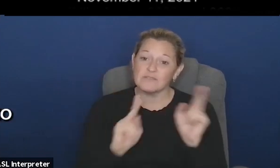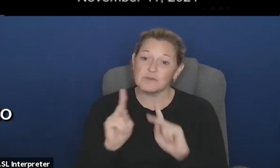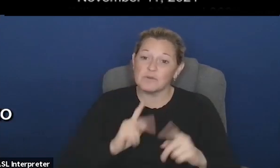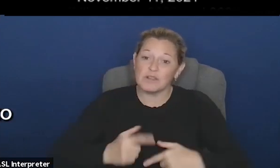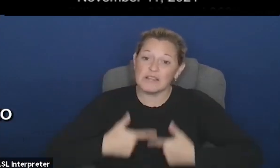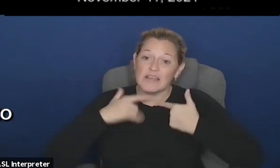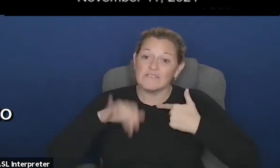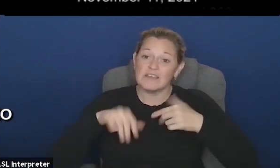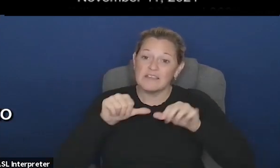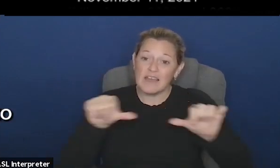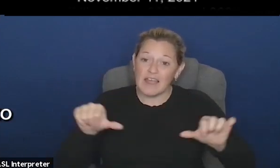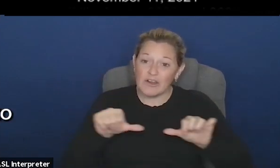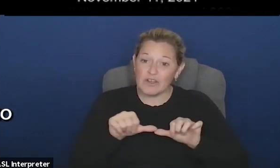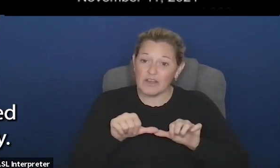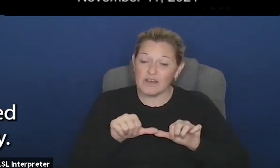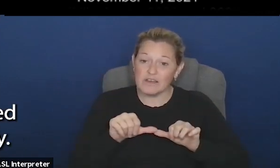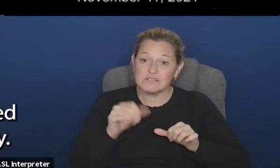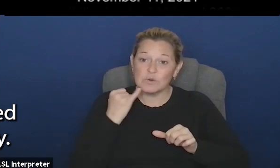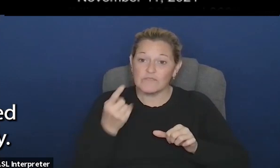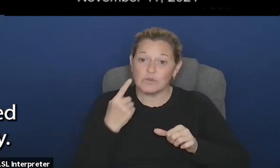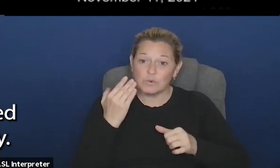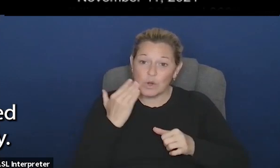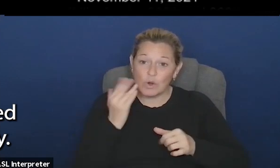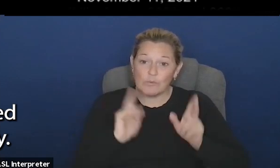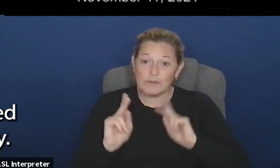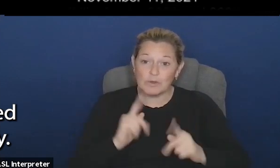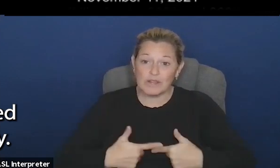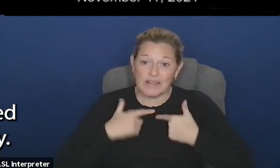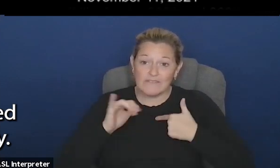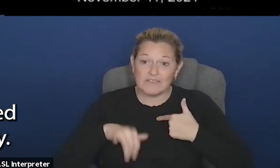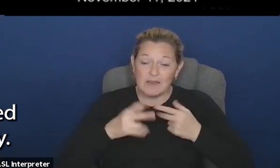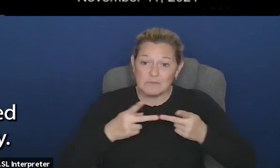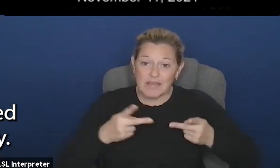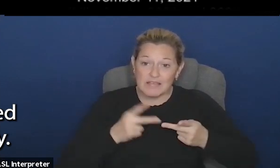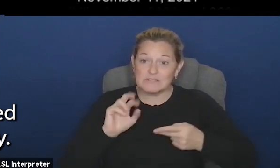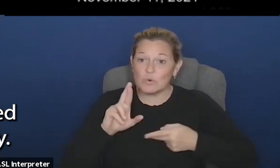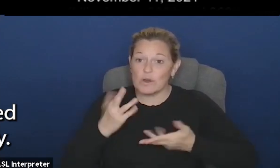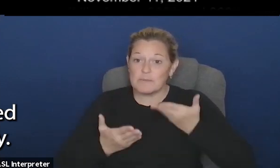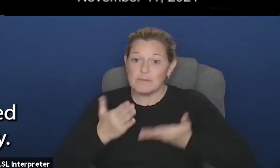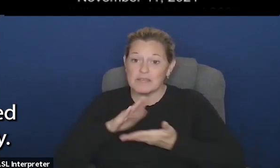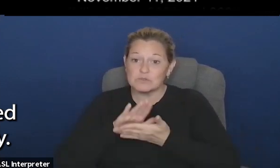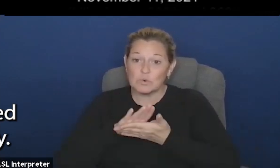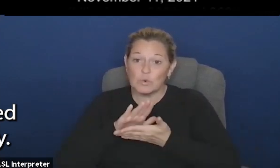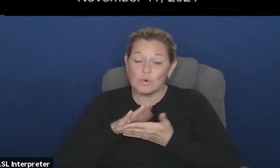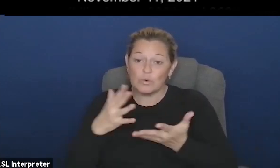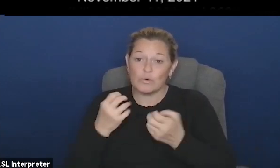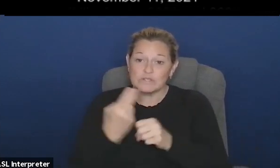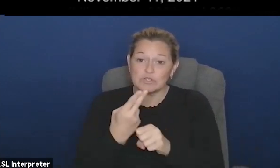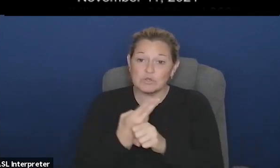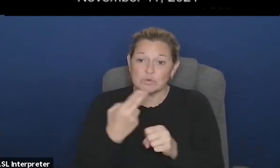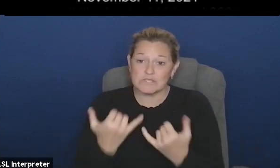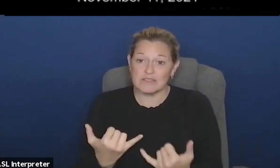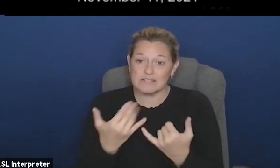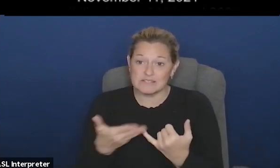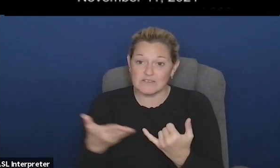are areas we might want to consider if you know people or institutions that may be interested in using this. This is an exciting way we may be able to